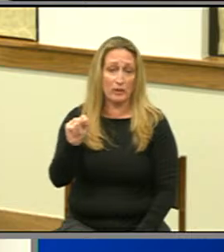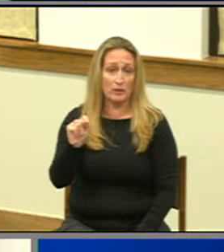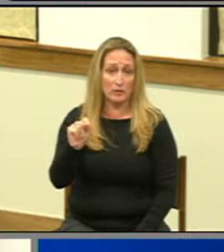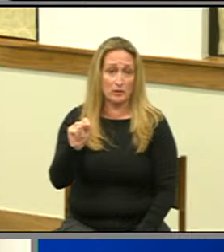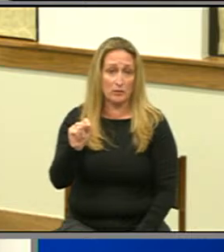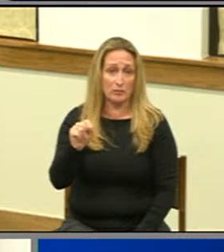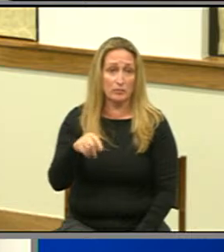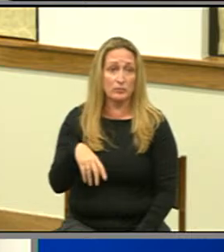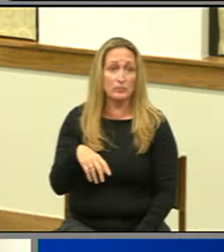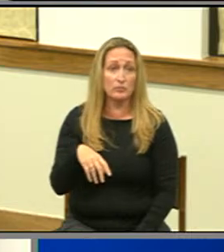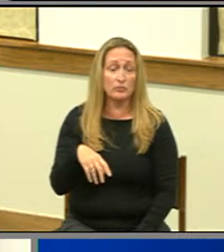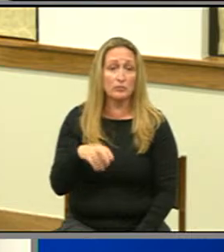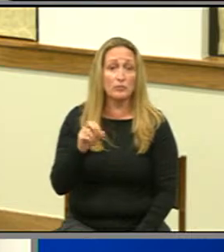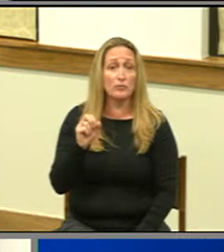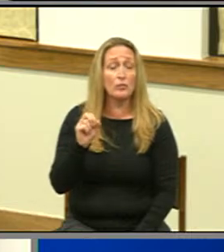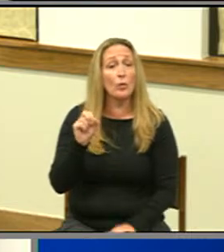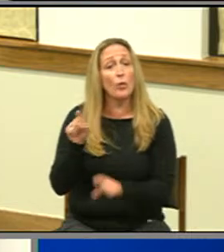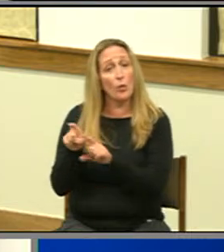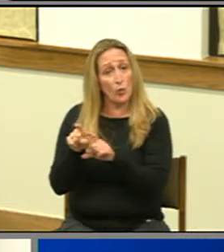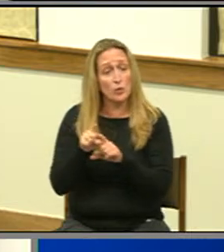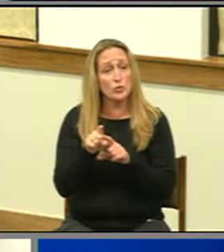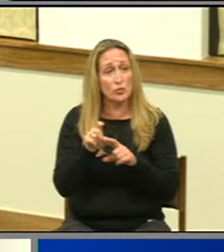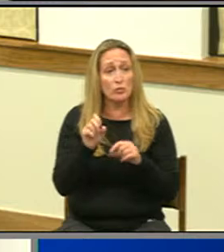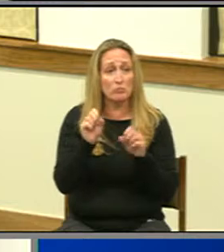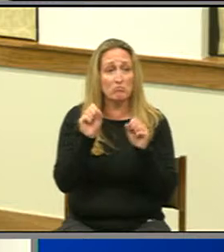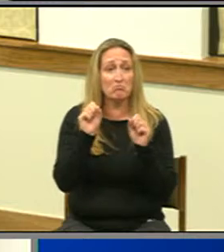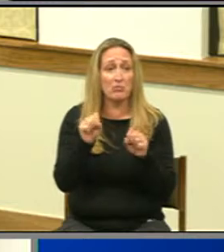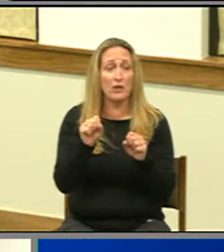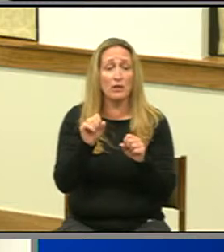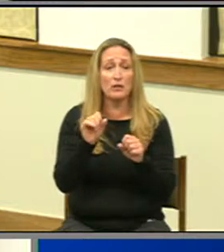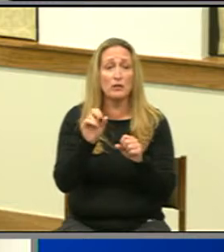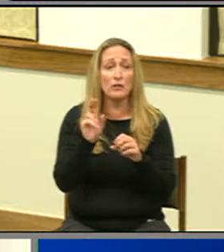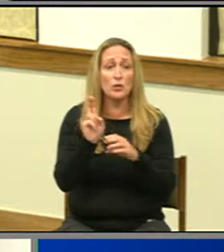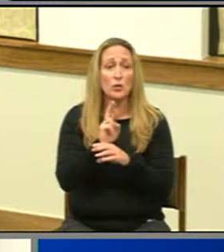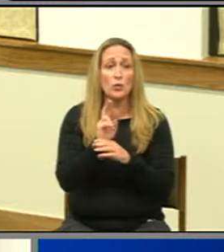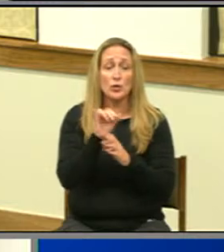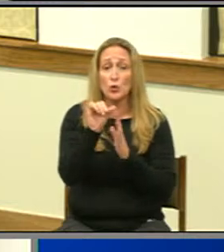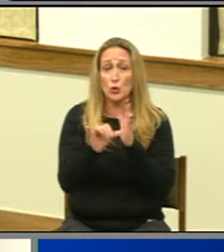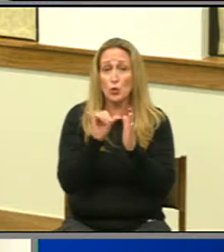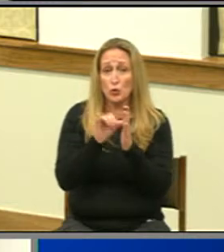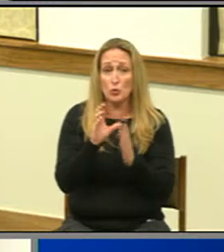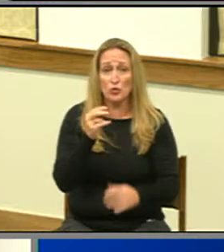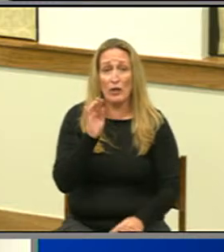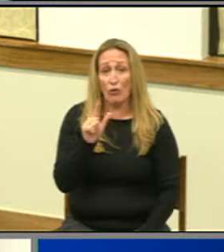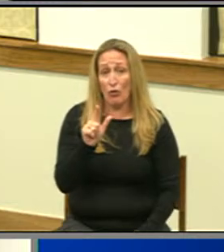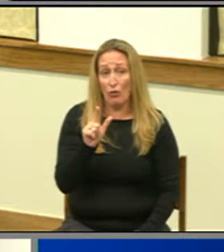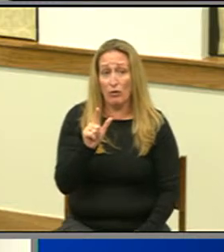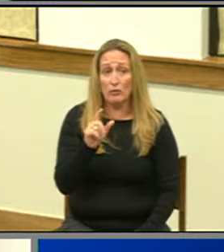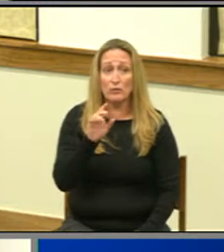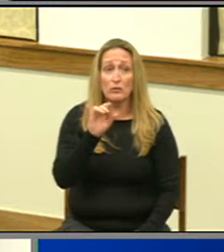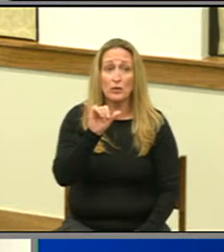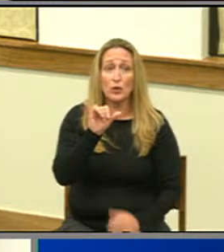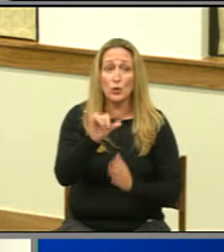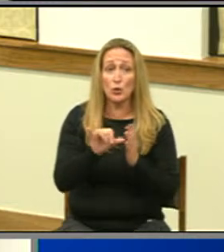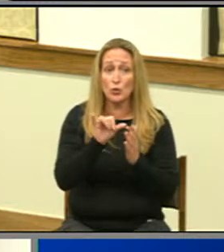www.glendaleca.gov/PW event. You can also use Glendale YouTube channel at